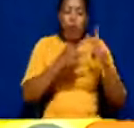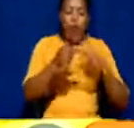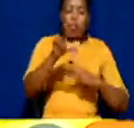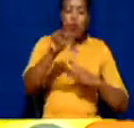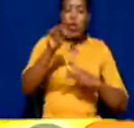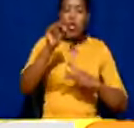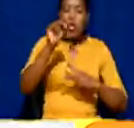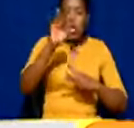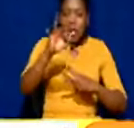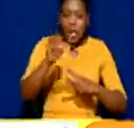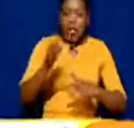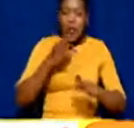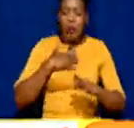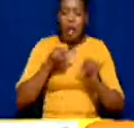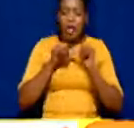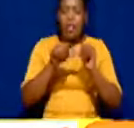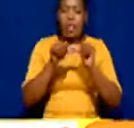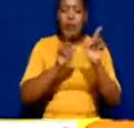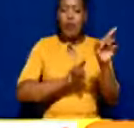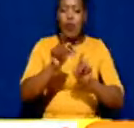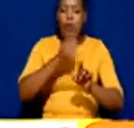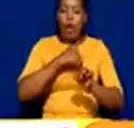transport. Tunafikaje hapo? Lazima tuwe na